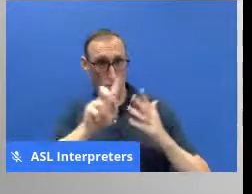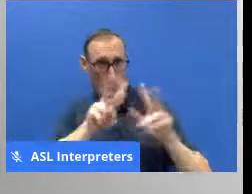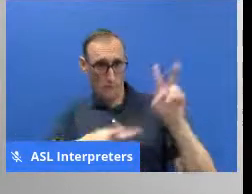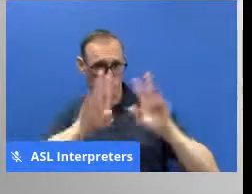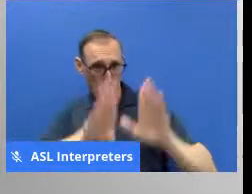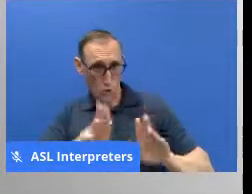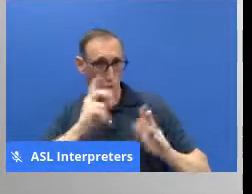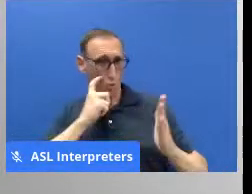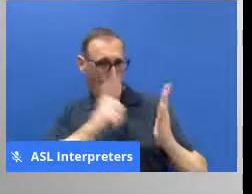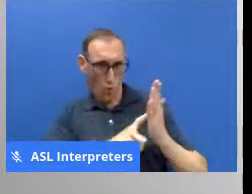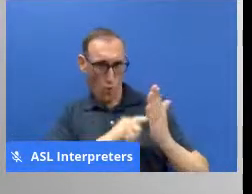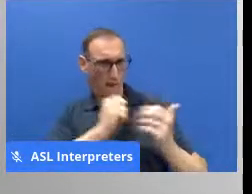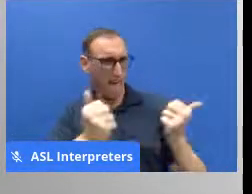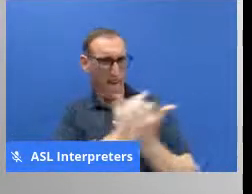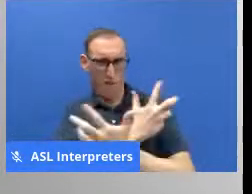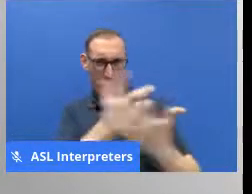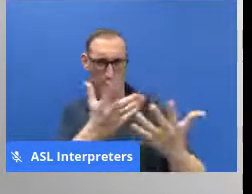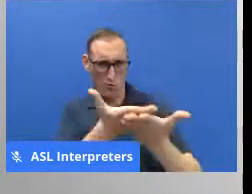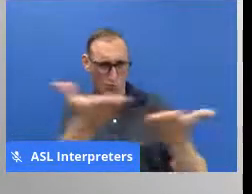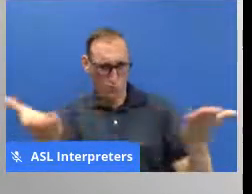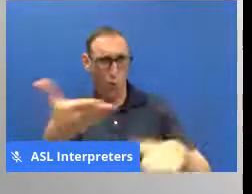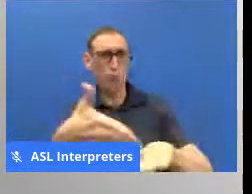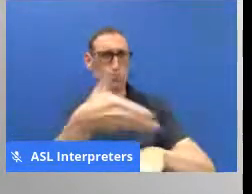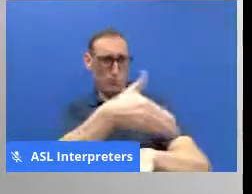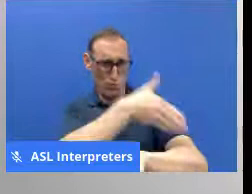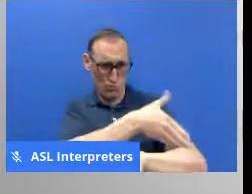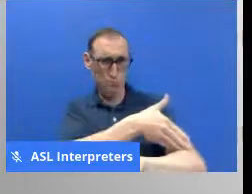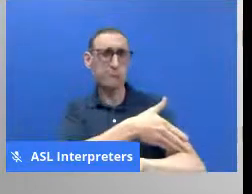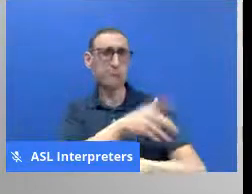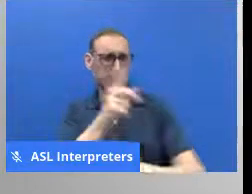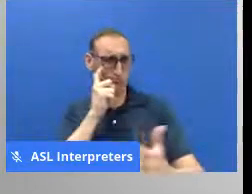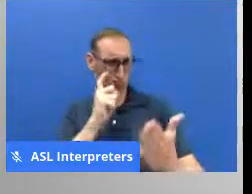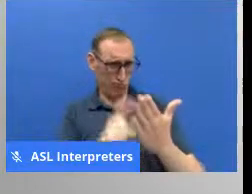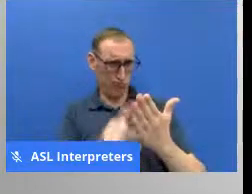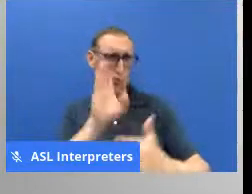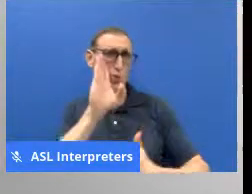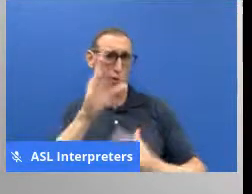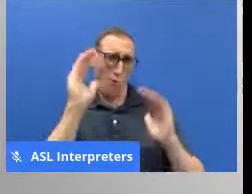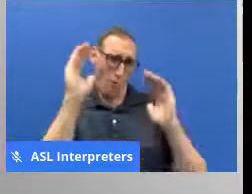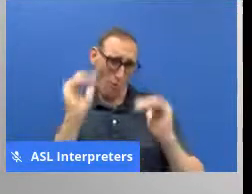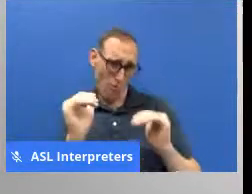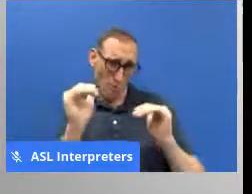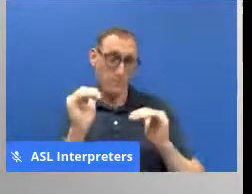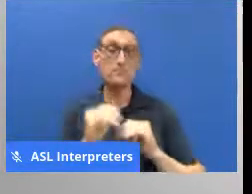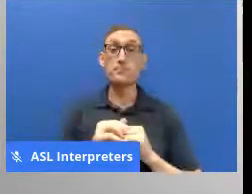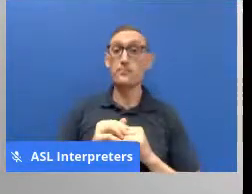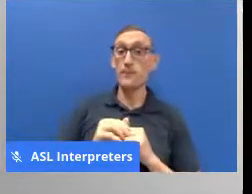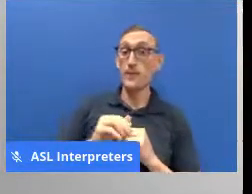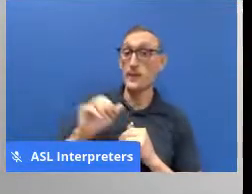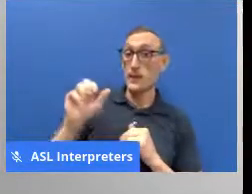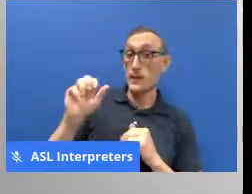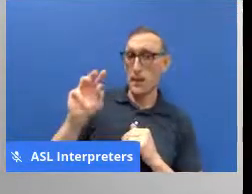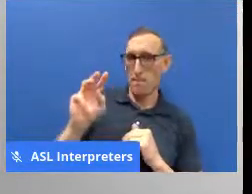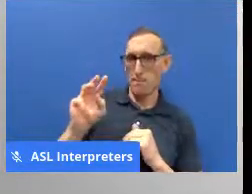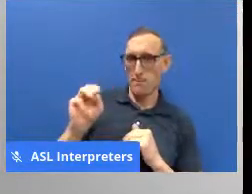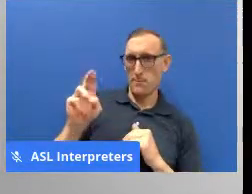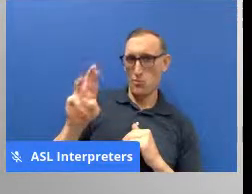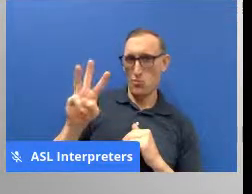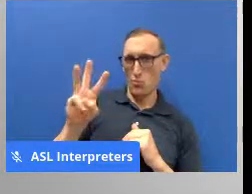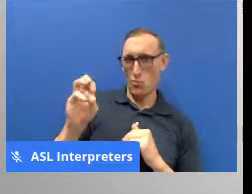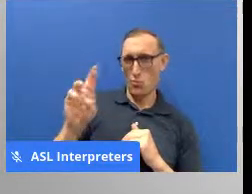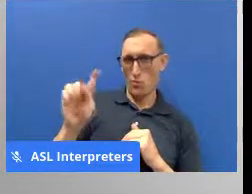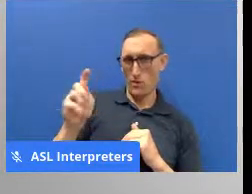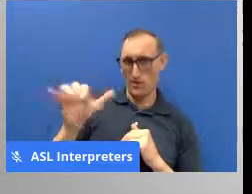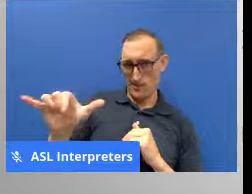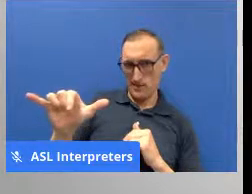Yeah, James, I have a comment I want to make here. As I read through that report today, and